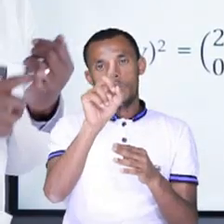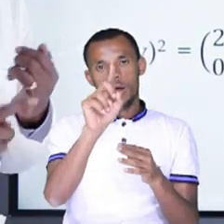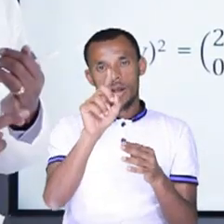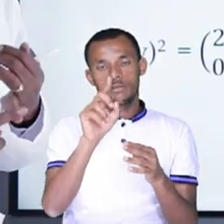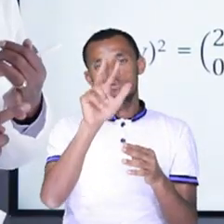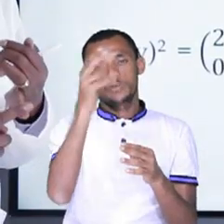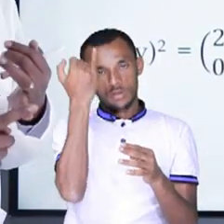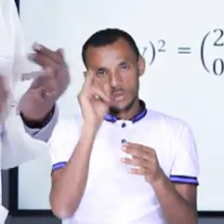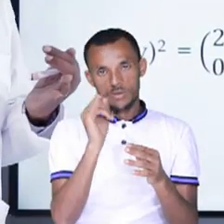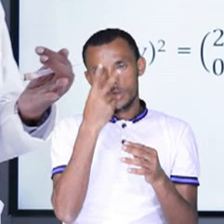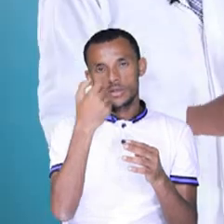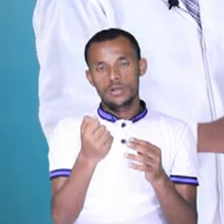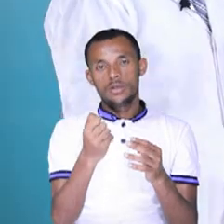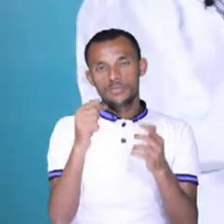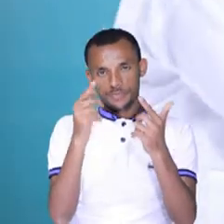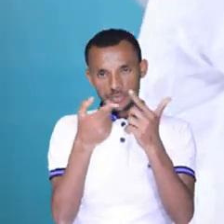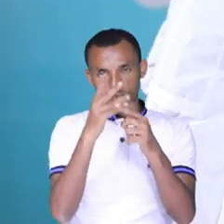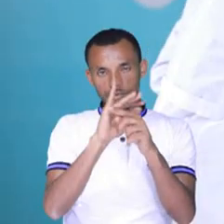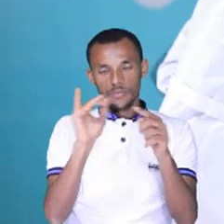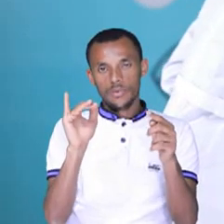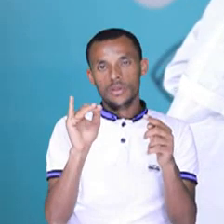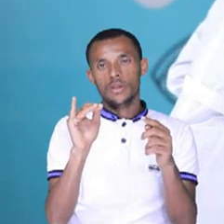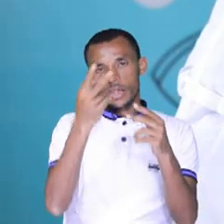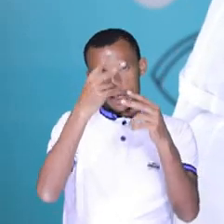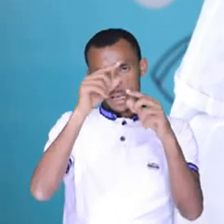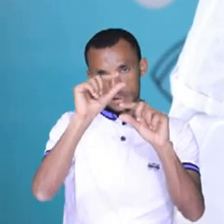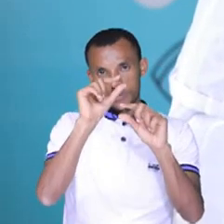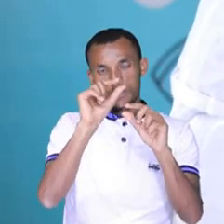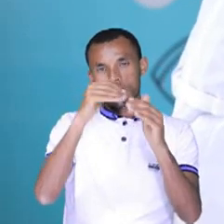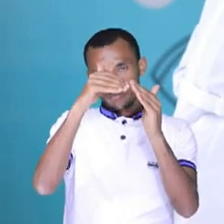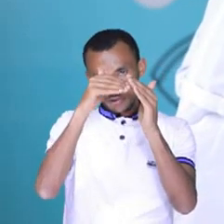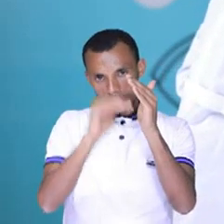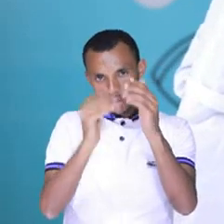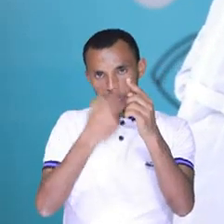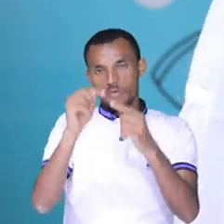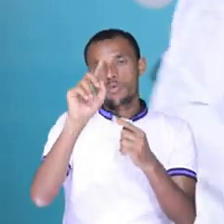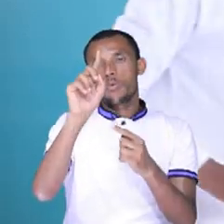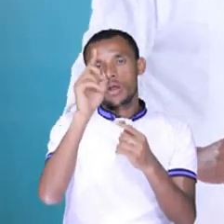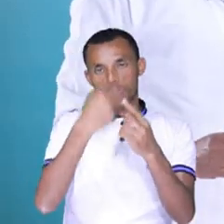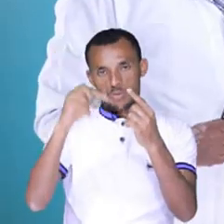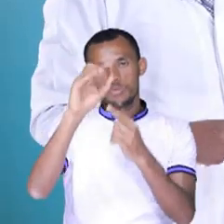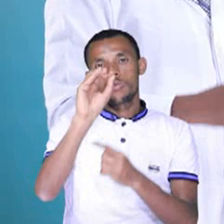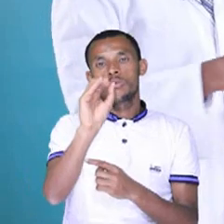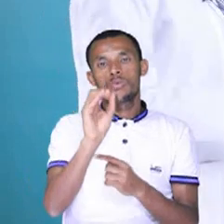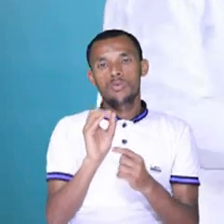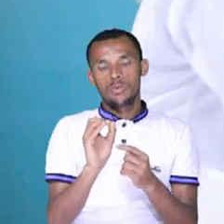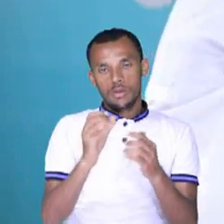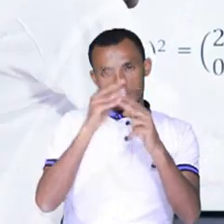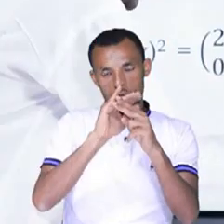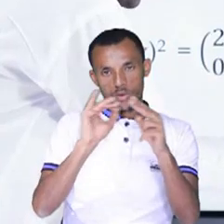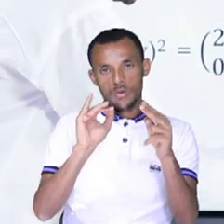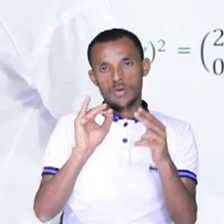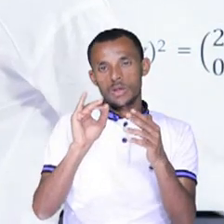have 3 terms. Second, the exponent of x decrease from 2, 1, 0. The other